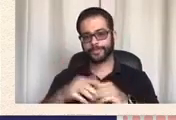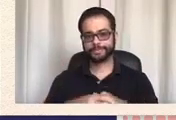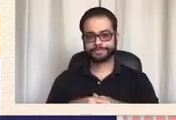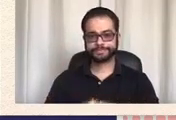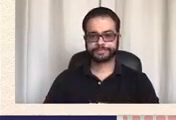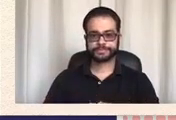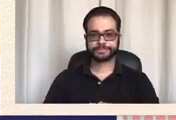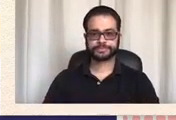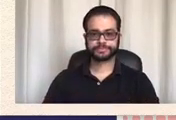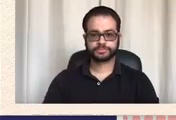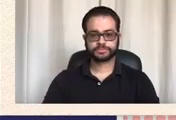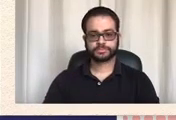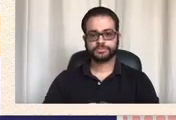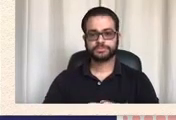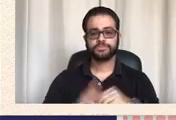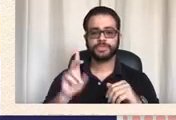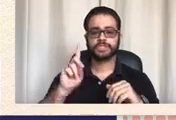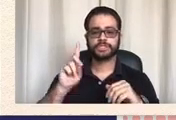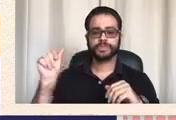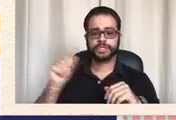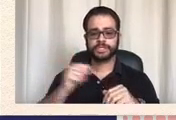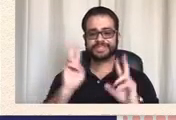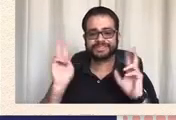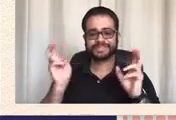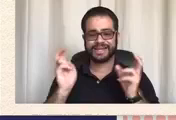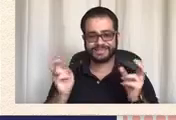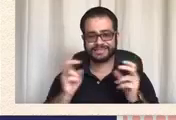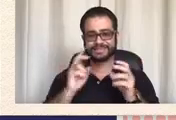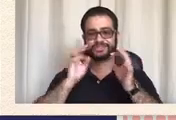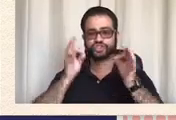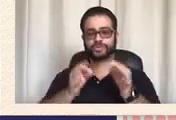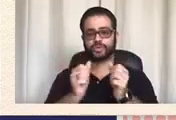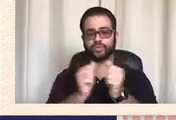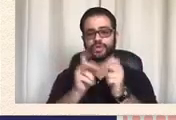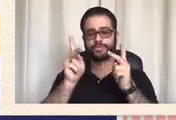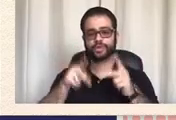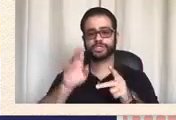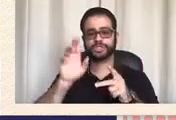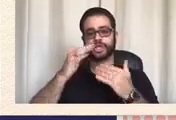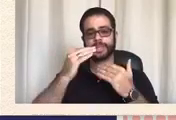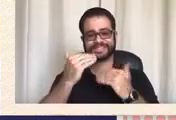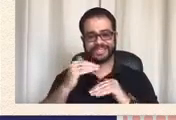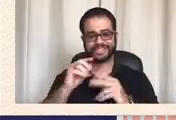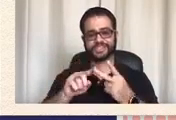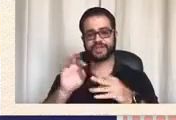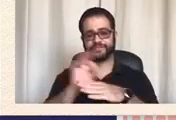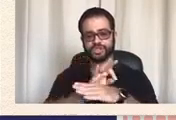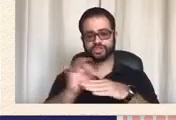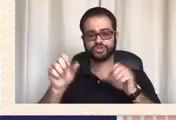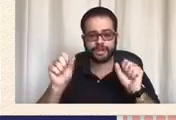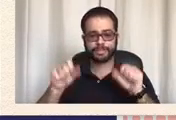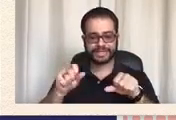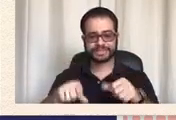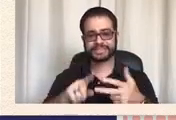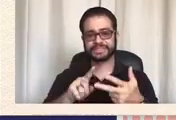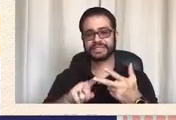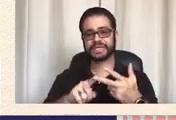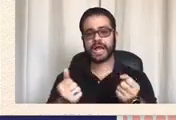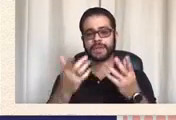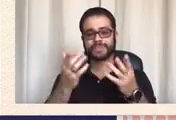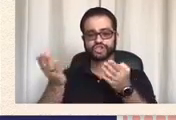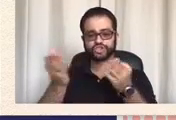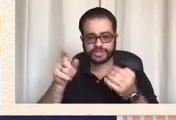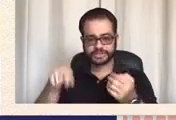Disability status is determined by an individual's limitations, functional capacities, the number of needed primary services, and the time those services need to